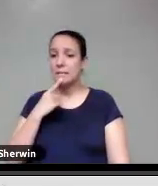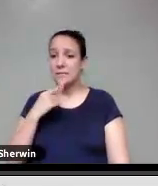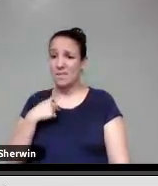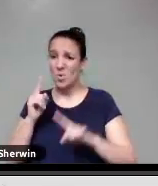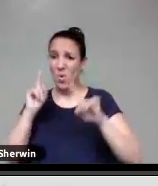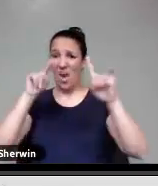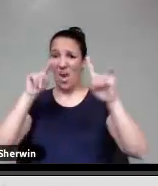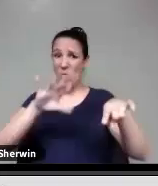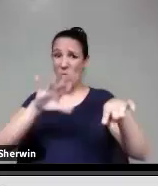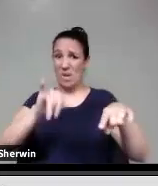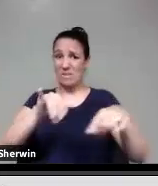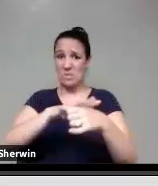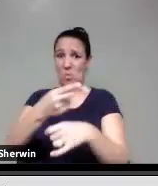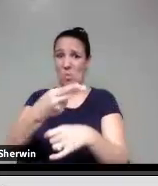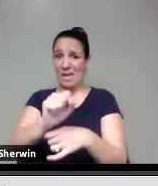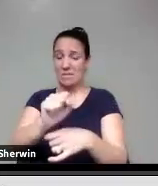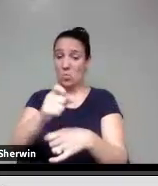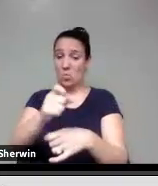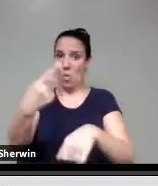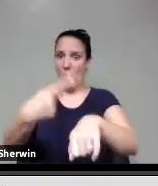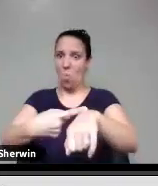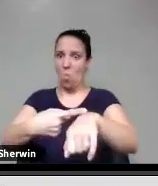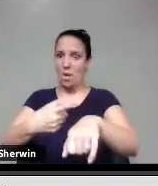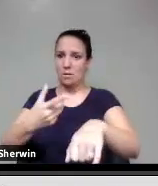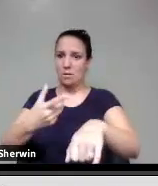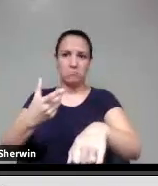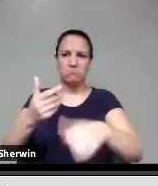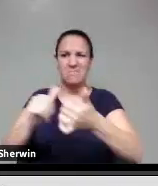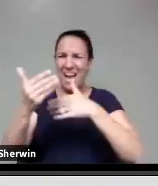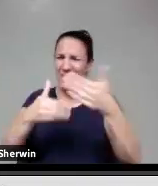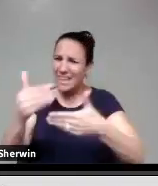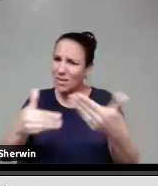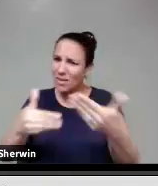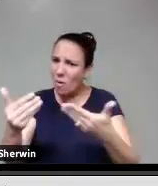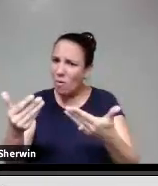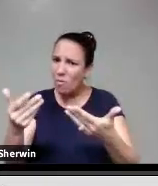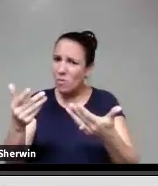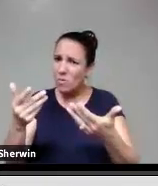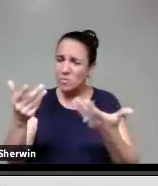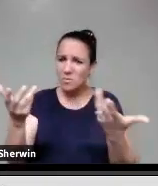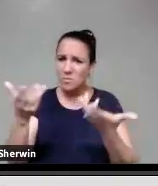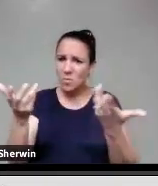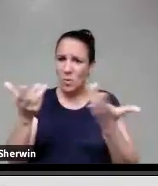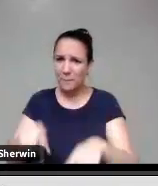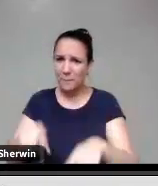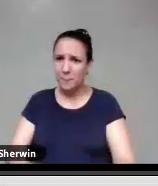might not have gone that well. Or maybe you got a lot of information and that's why you haven't had to go back.